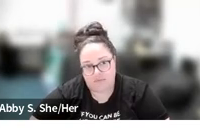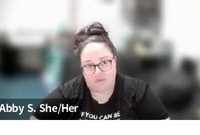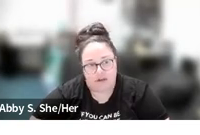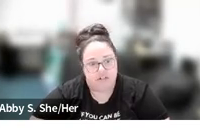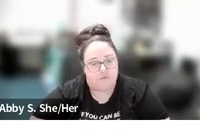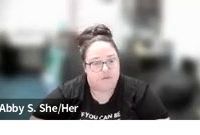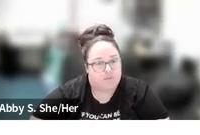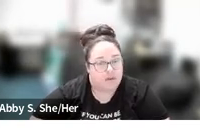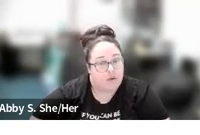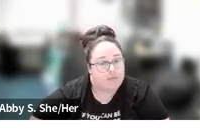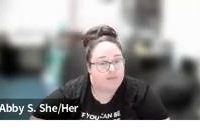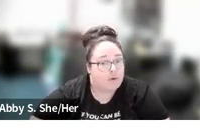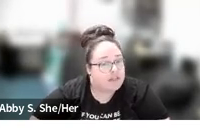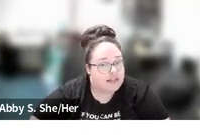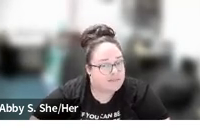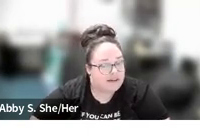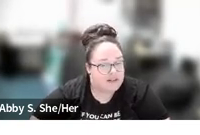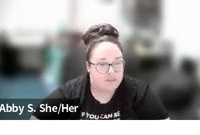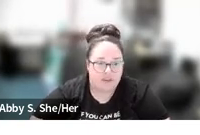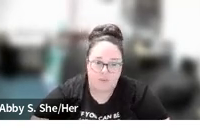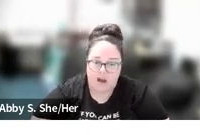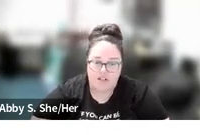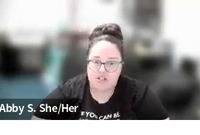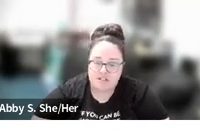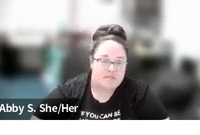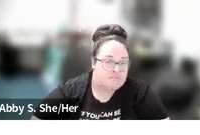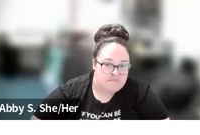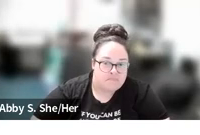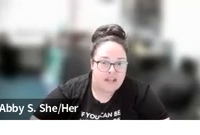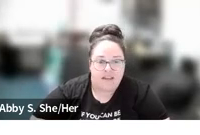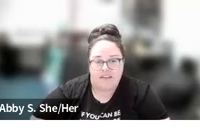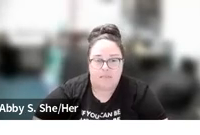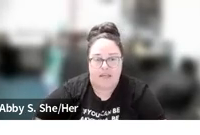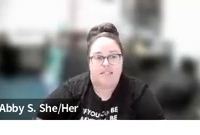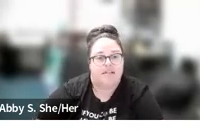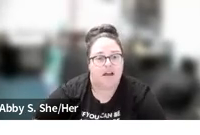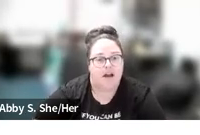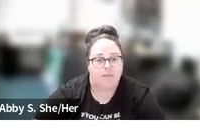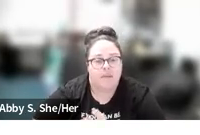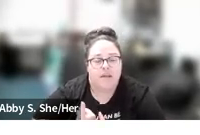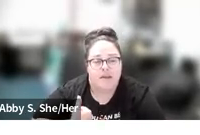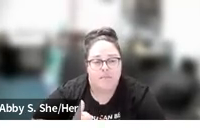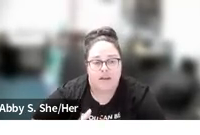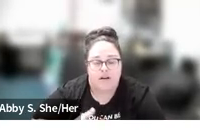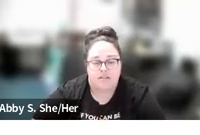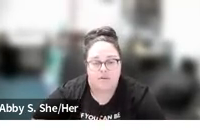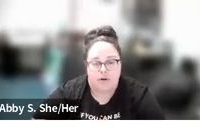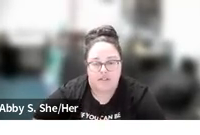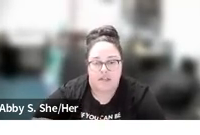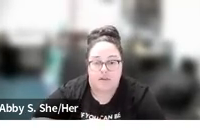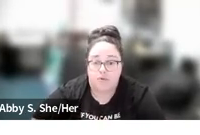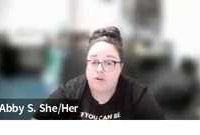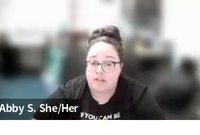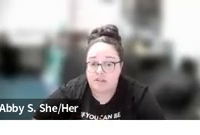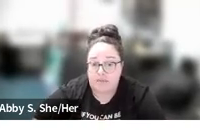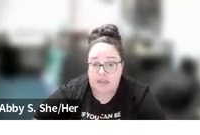when it came to the watches, which normally like with my phones, it hasn't been an issue, but the watch, not the best. But then I also